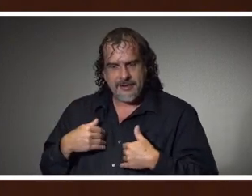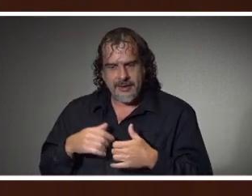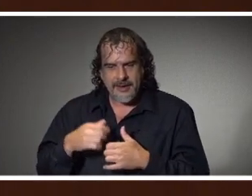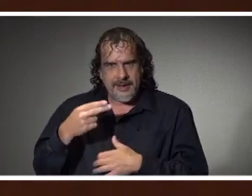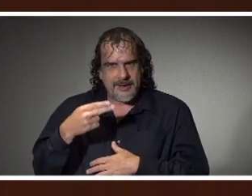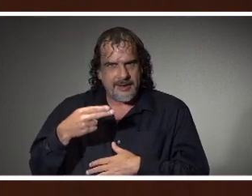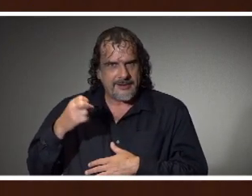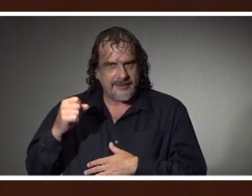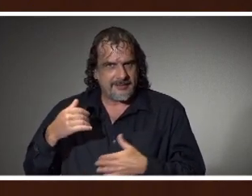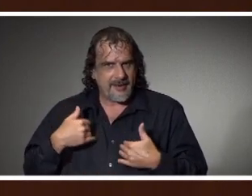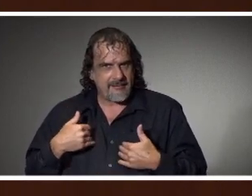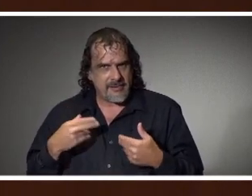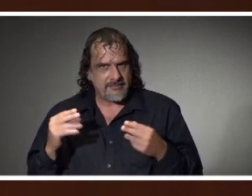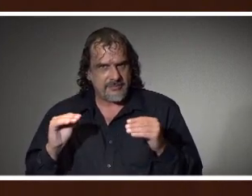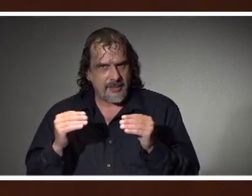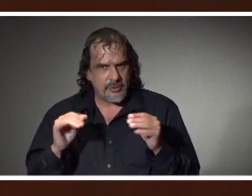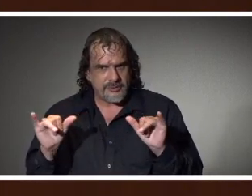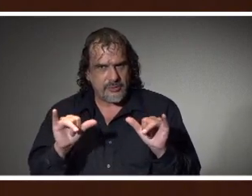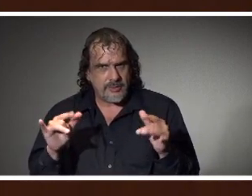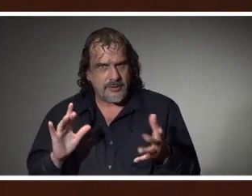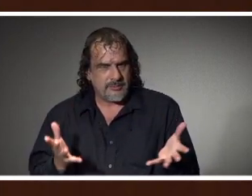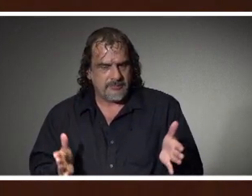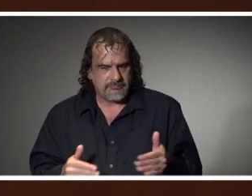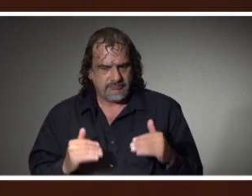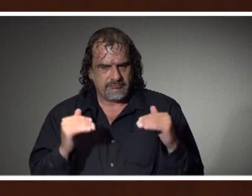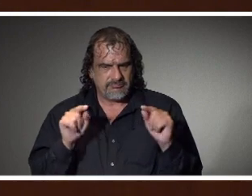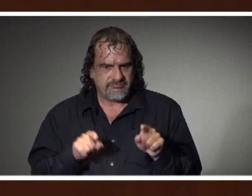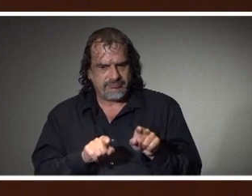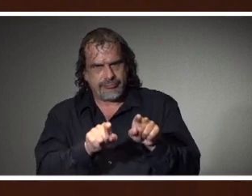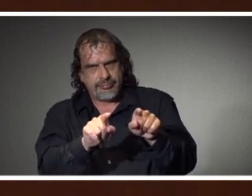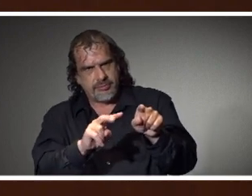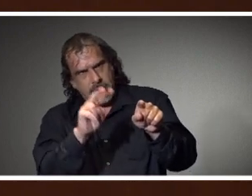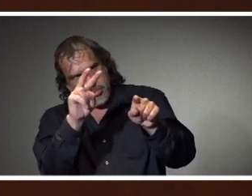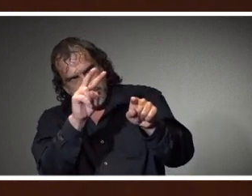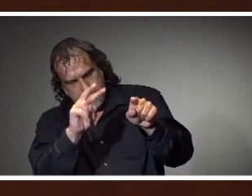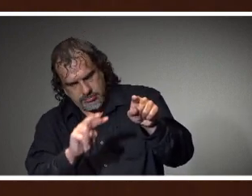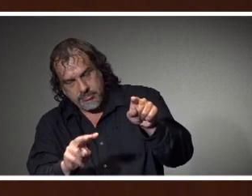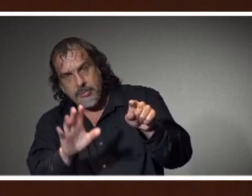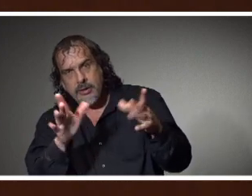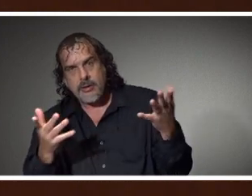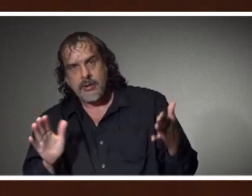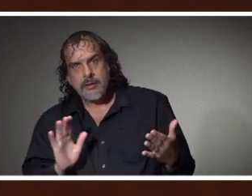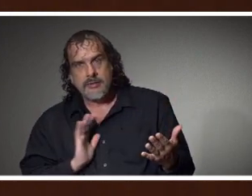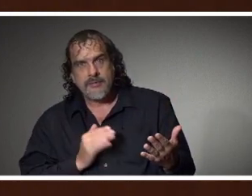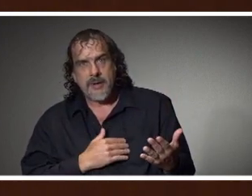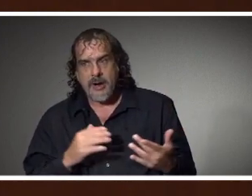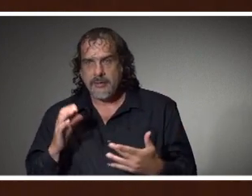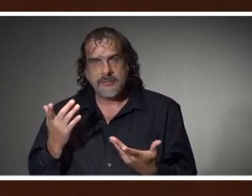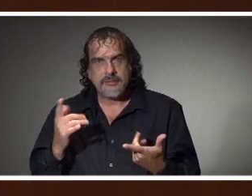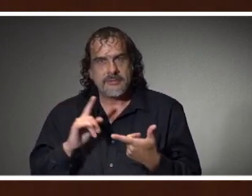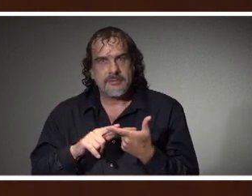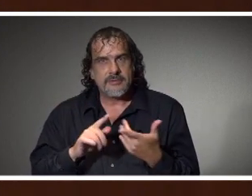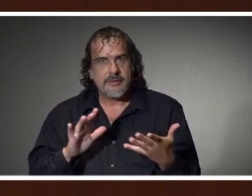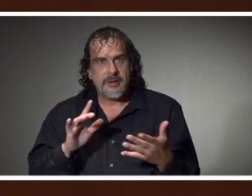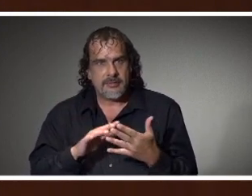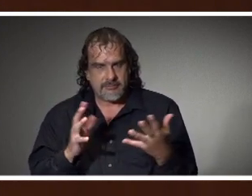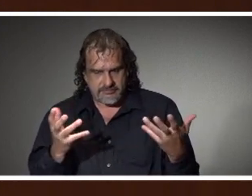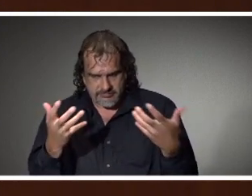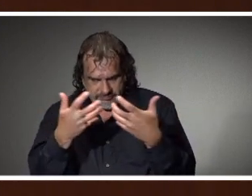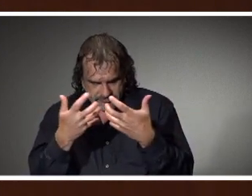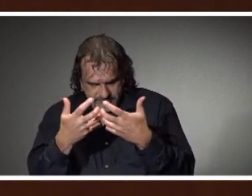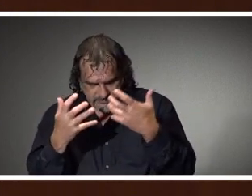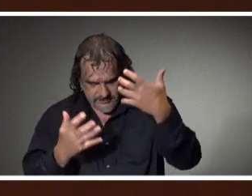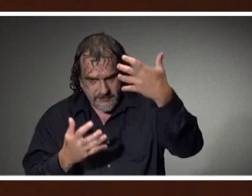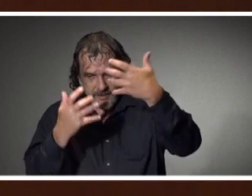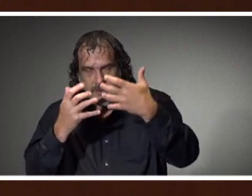HHS. We certainly have, observed this transition from CDC to HHS and understand that there are